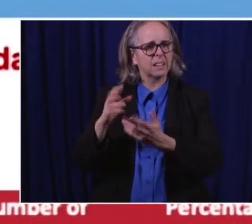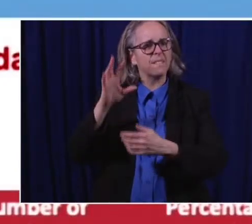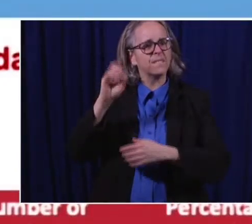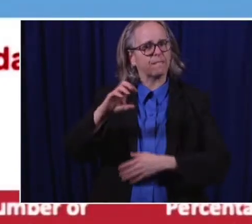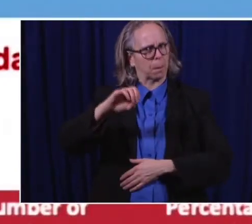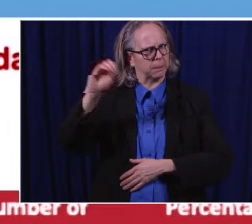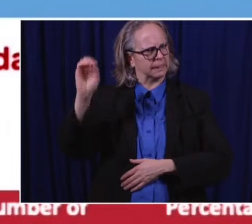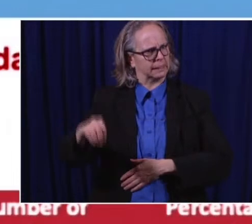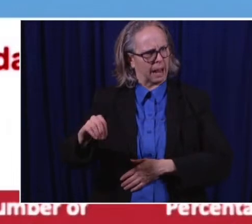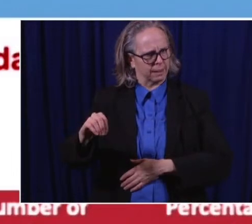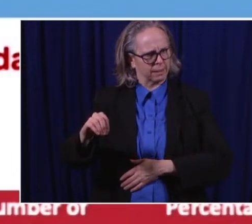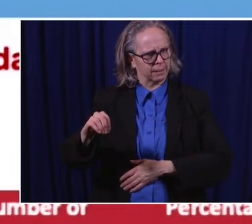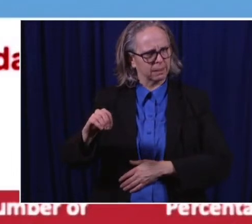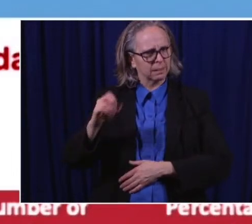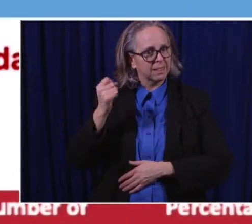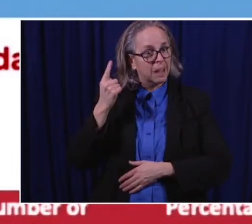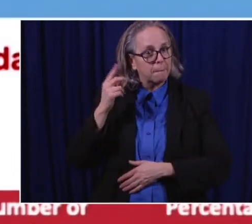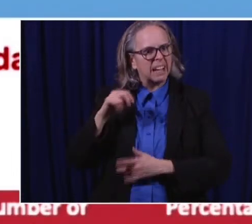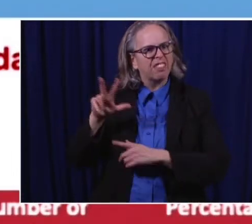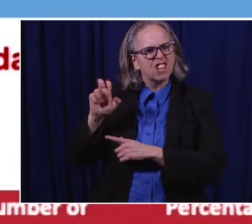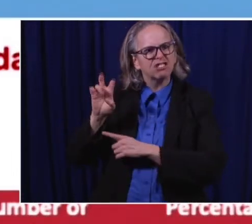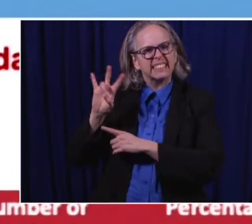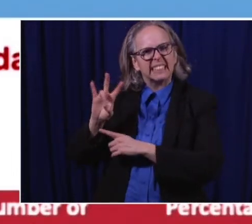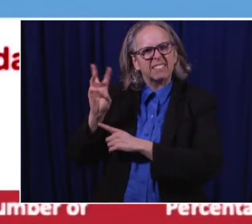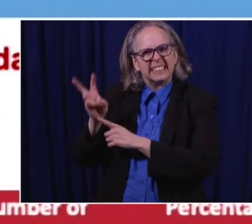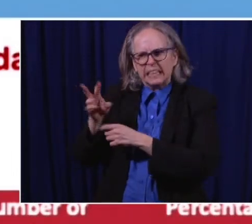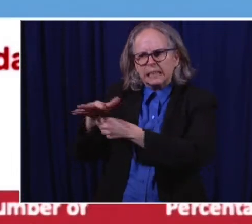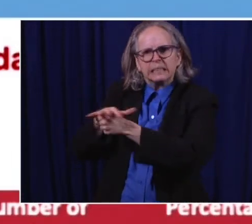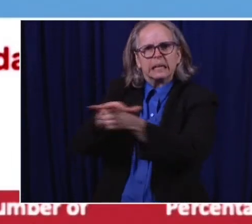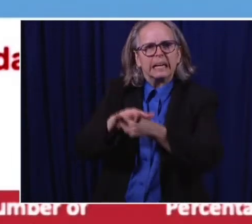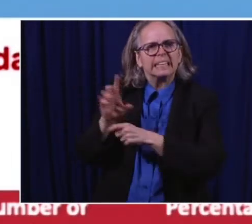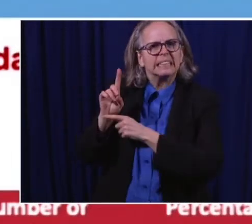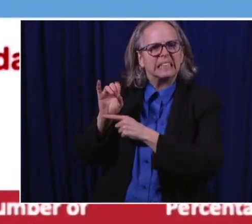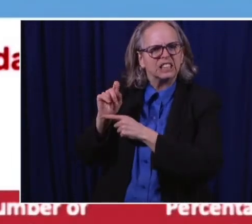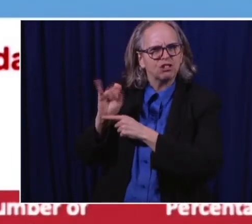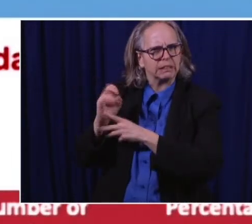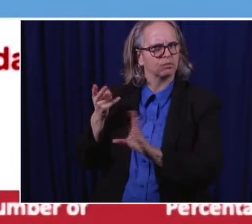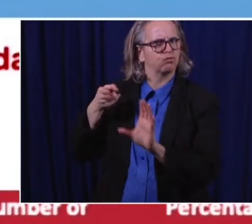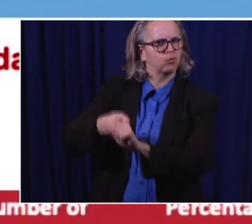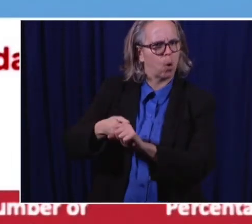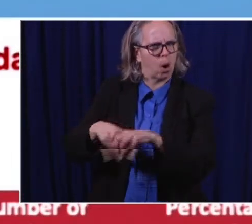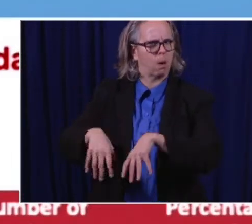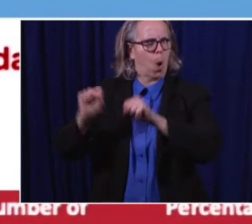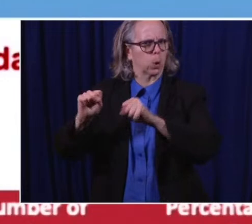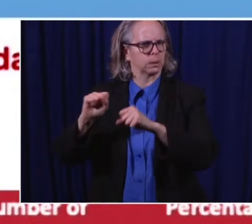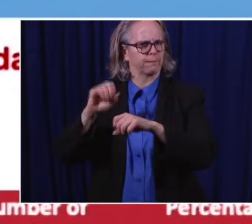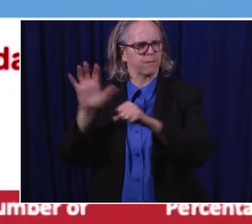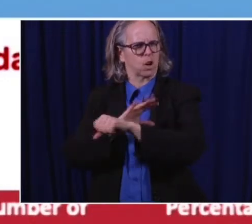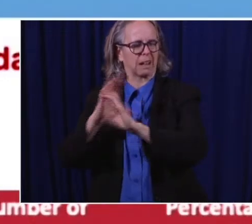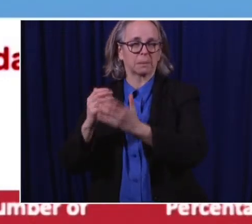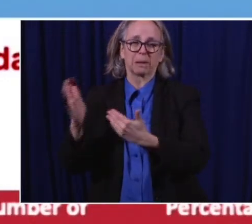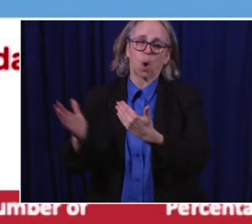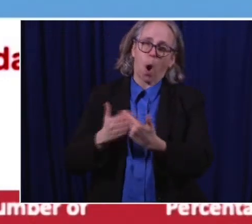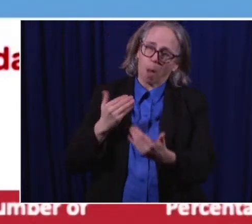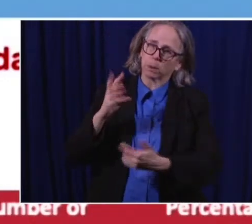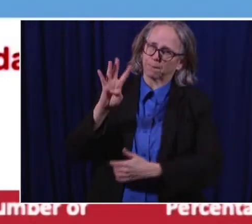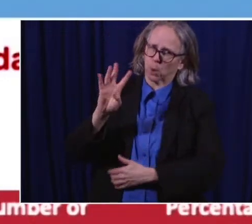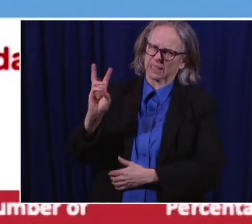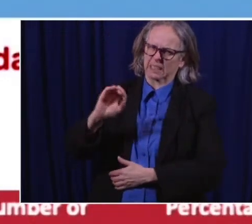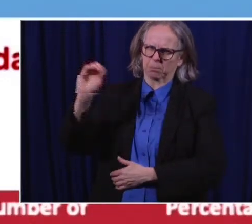376 districts, and that constitutes almost 46% of the population of our